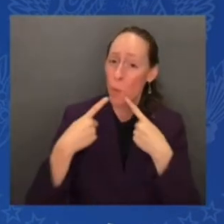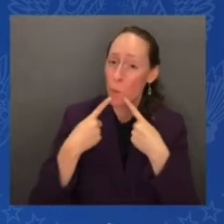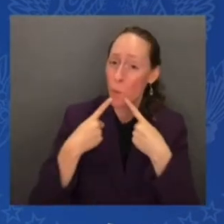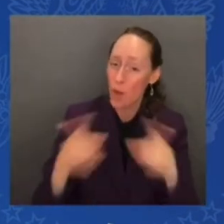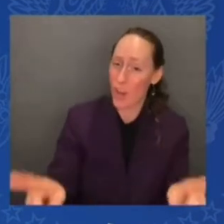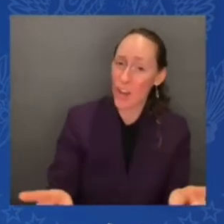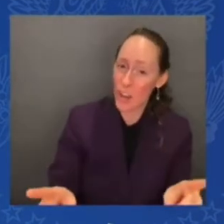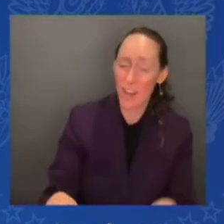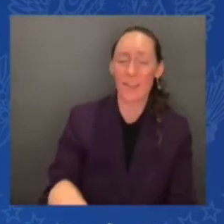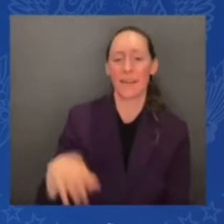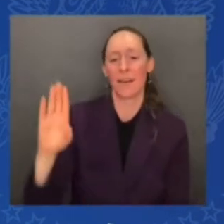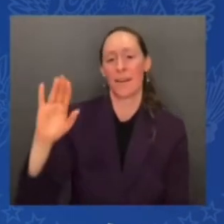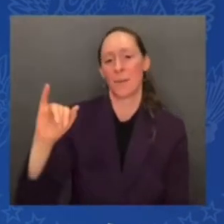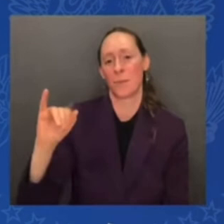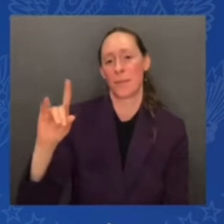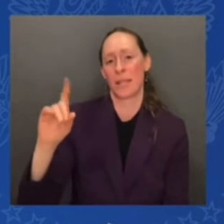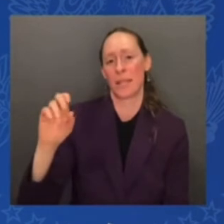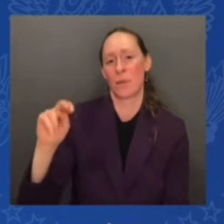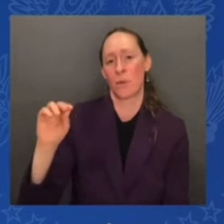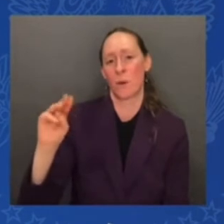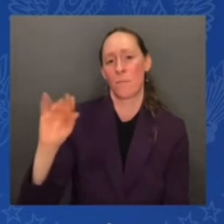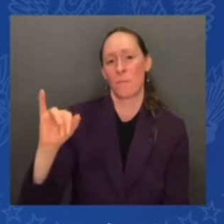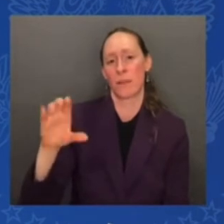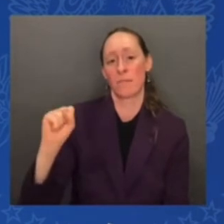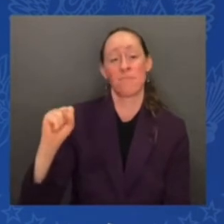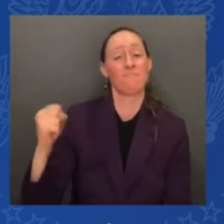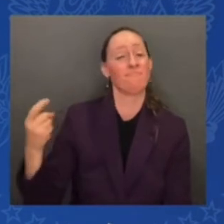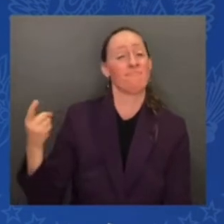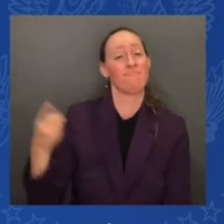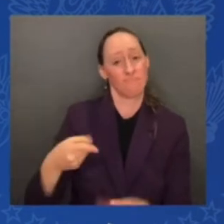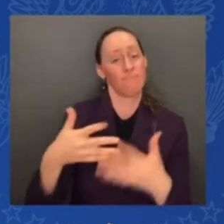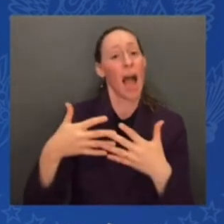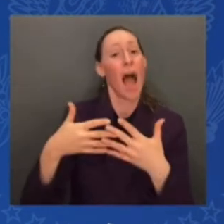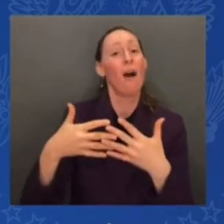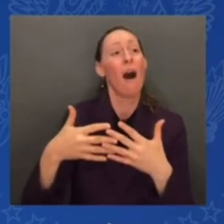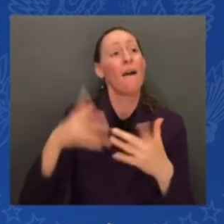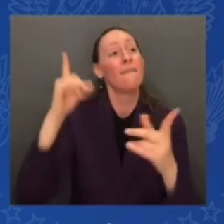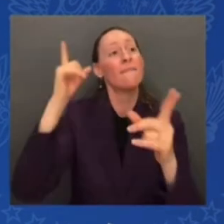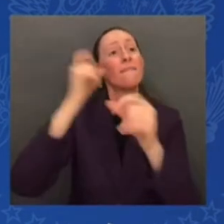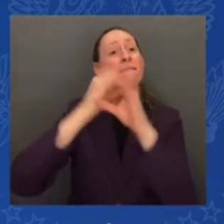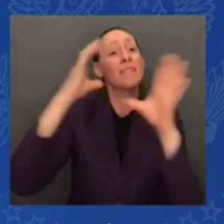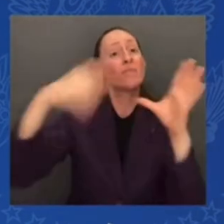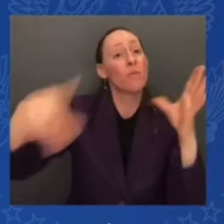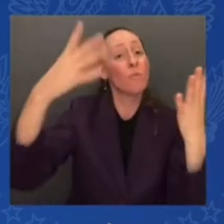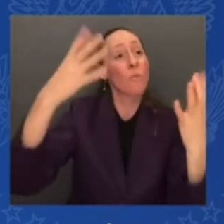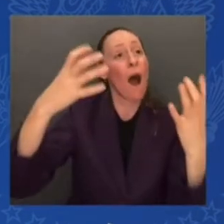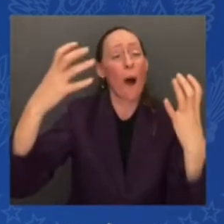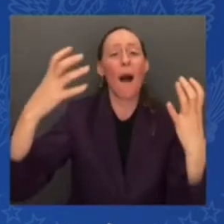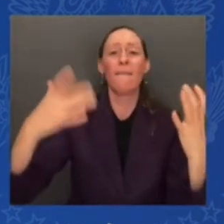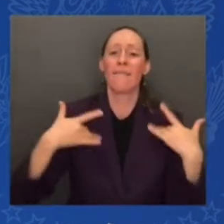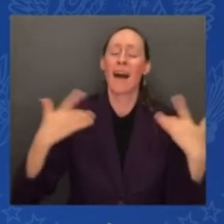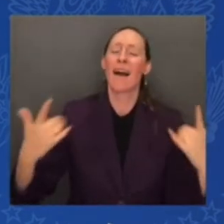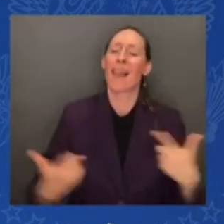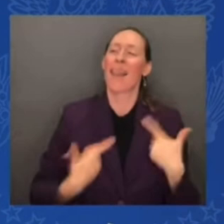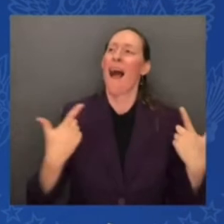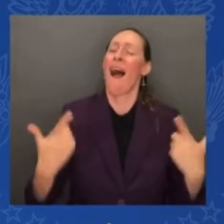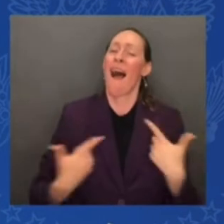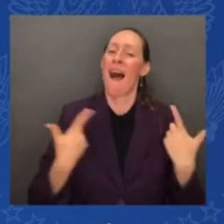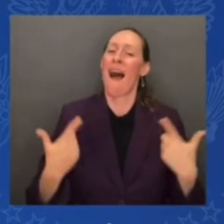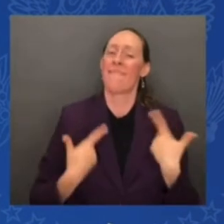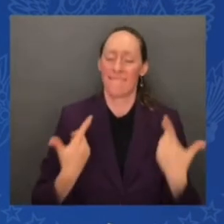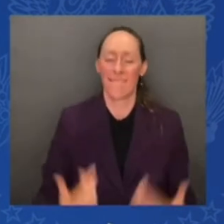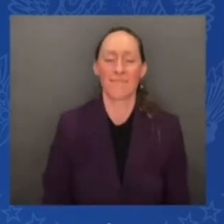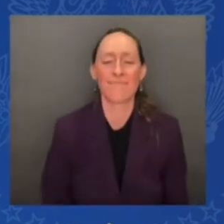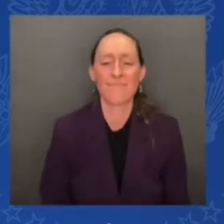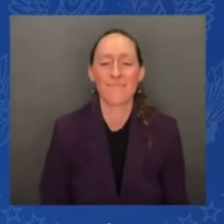40 years of trickle-down economic policy limited the dream to those at the top. But I believe every American willing to